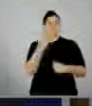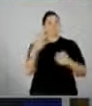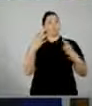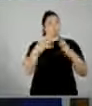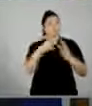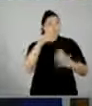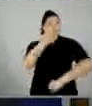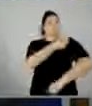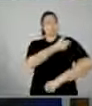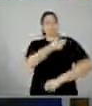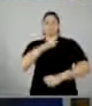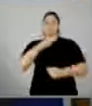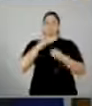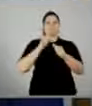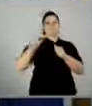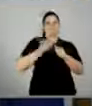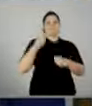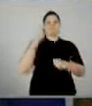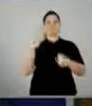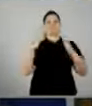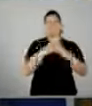leave at 12 weeks.